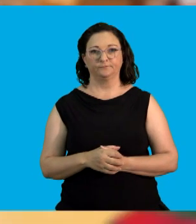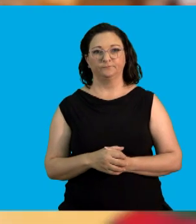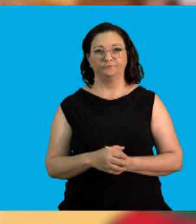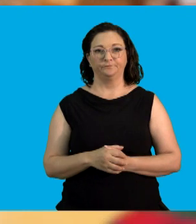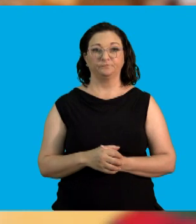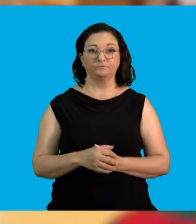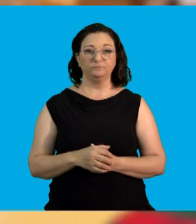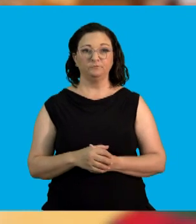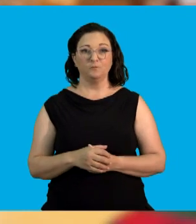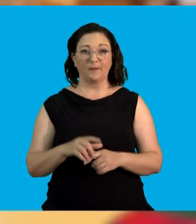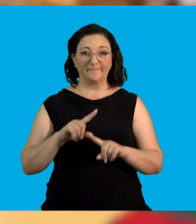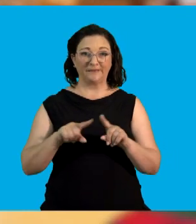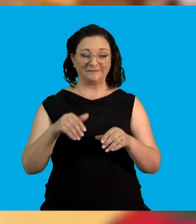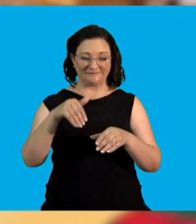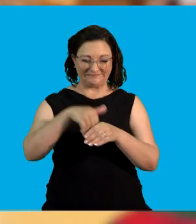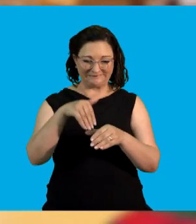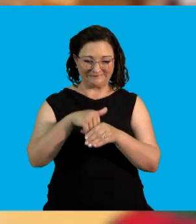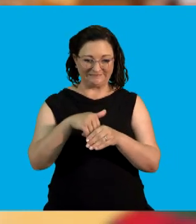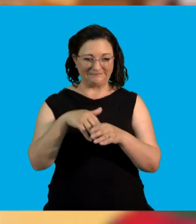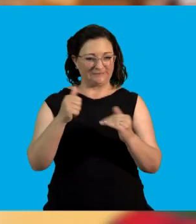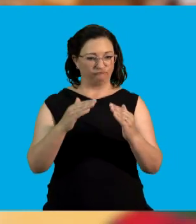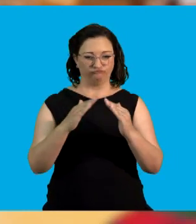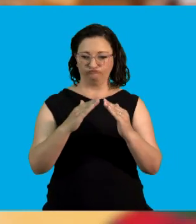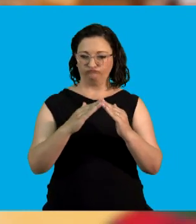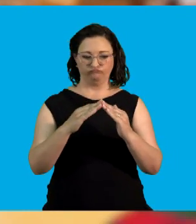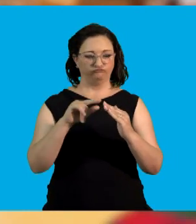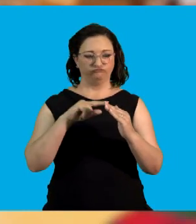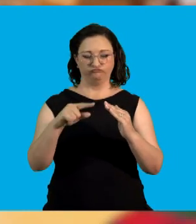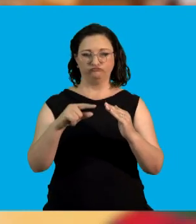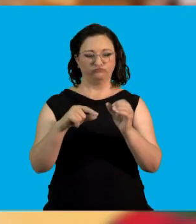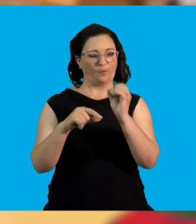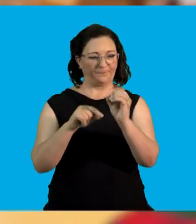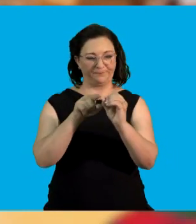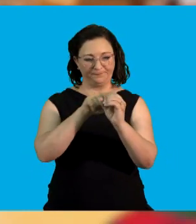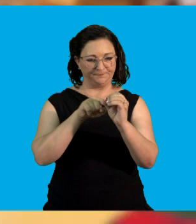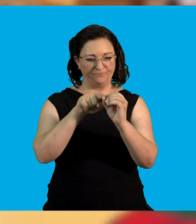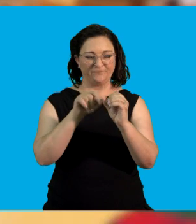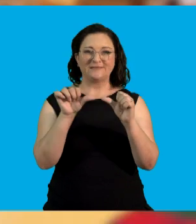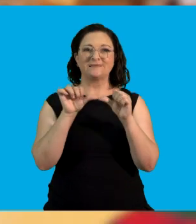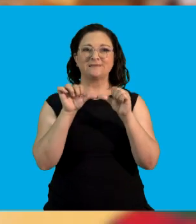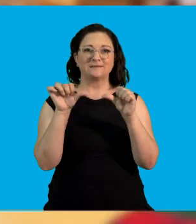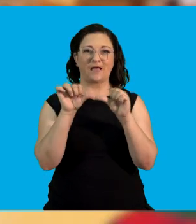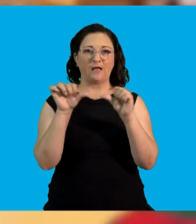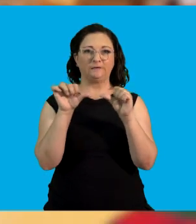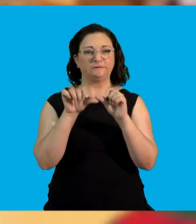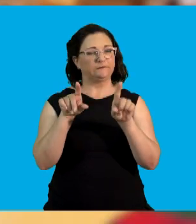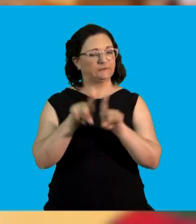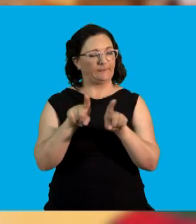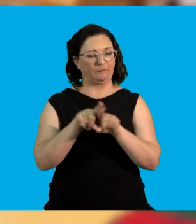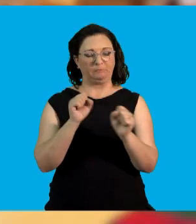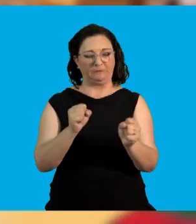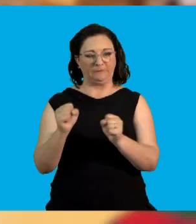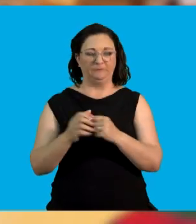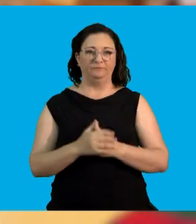makes them to appear to be larger. The particles and the panels, they remain the same in size. And also in terms of the number